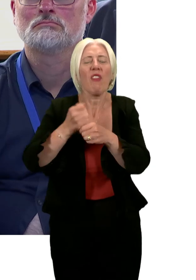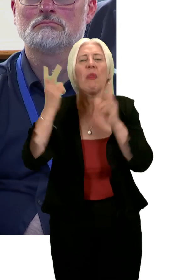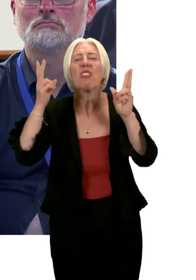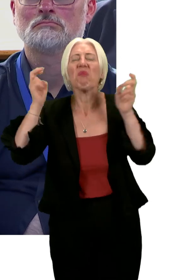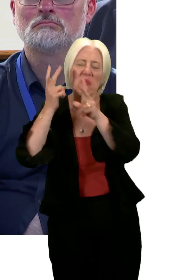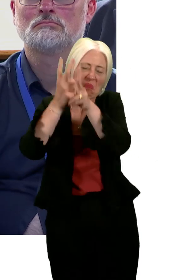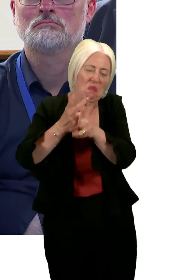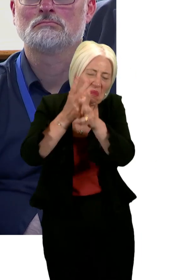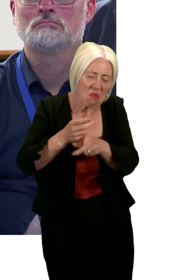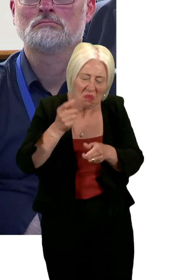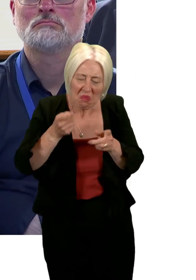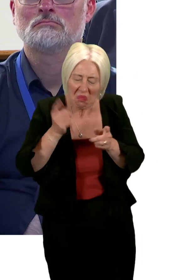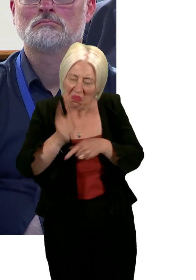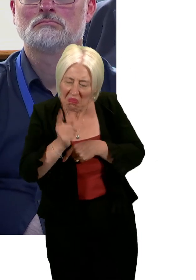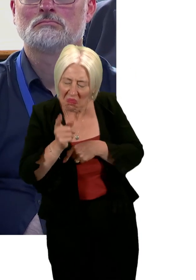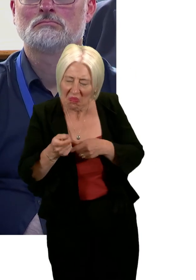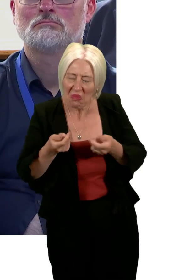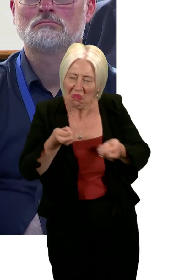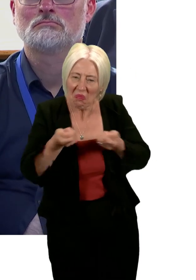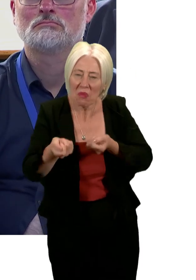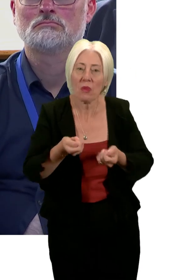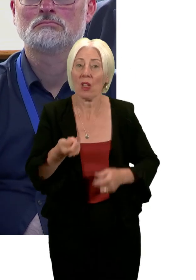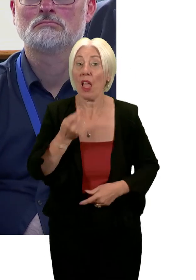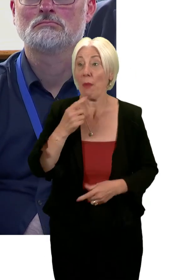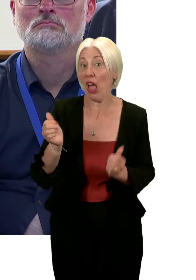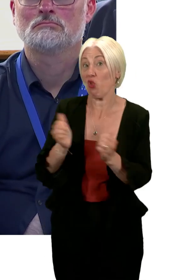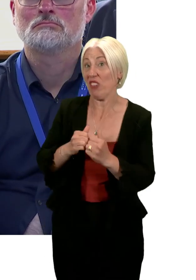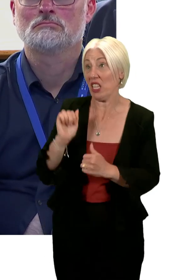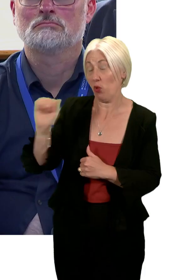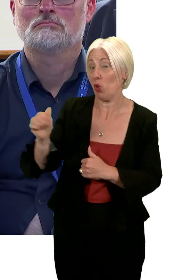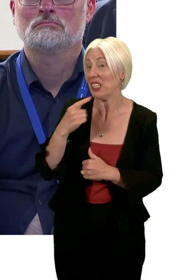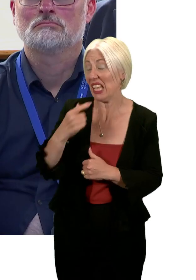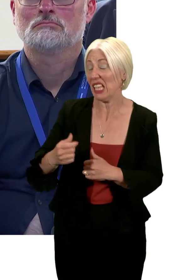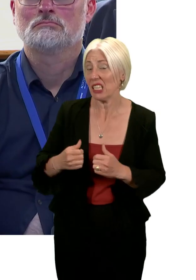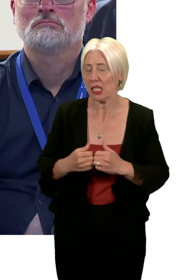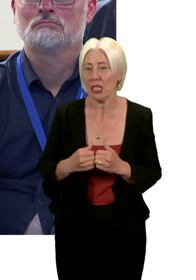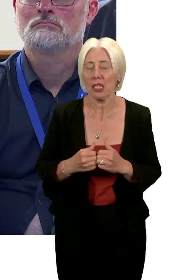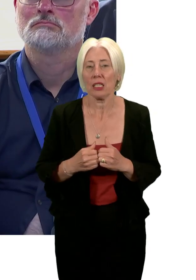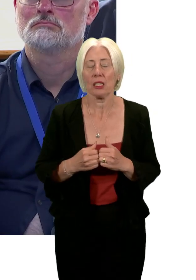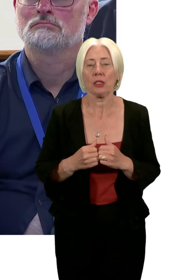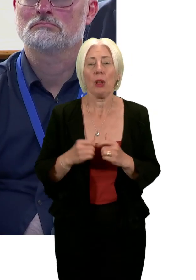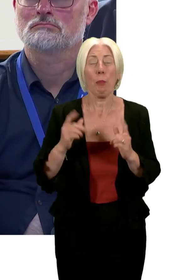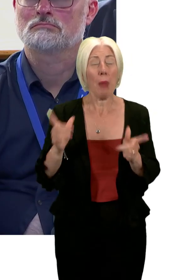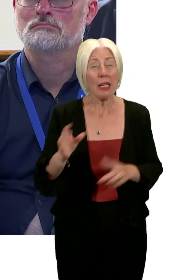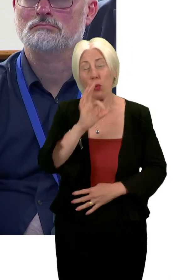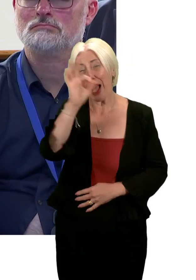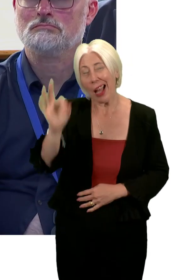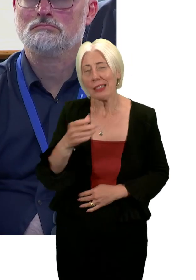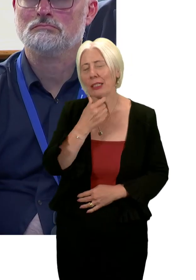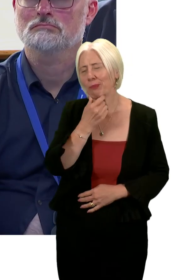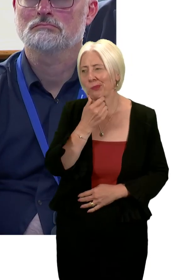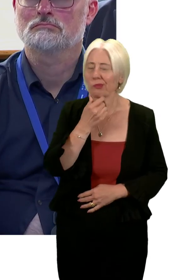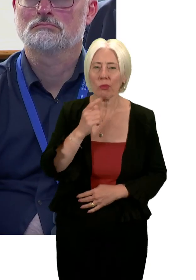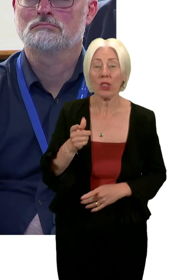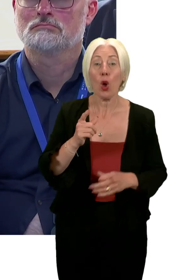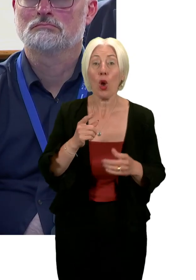you writing almost at the same time. And I probably agree with a lot of what you said. What I wanted to ask is, when we talk